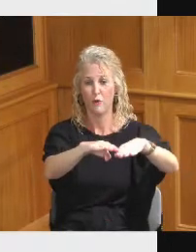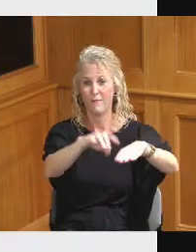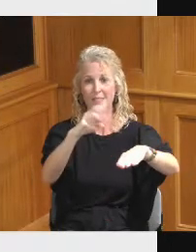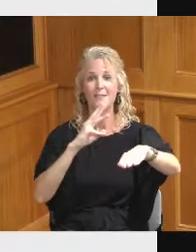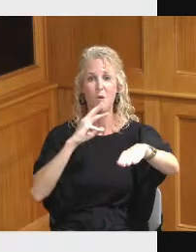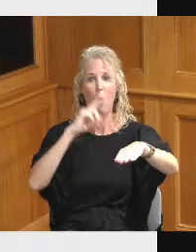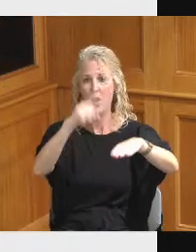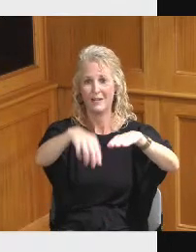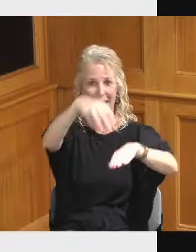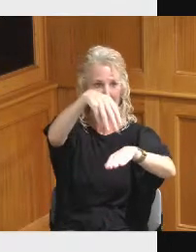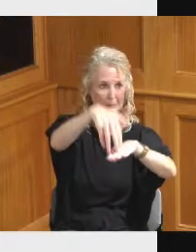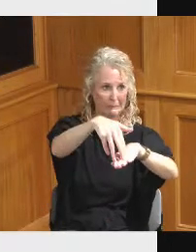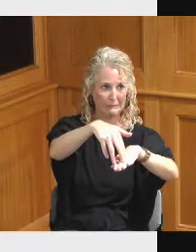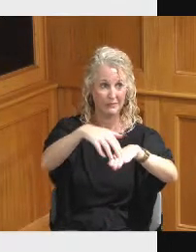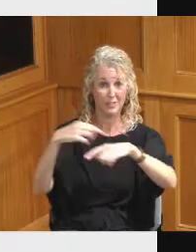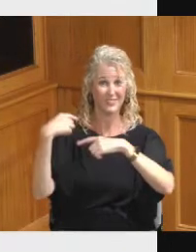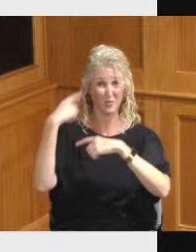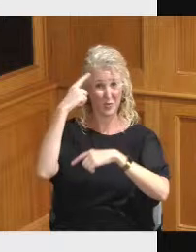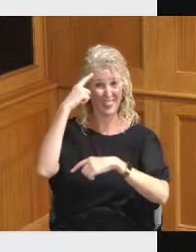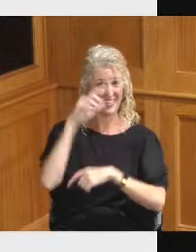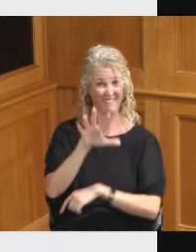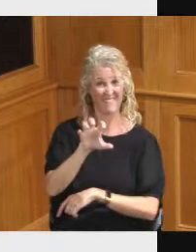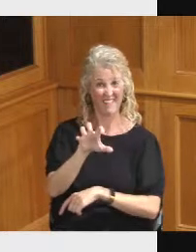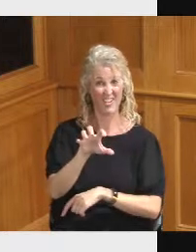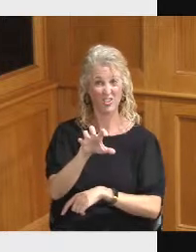there's about 500 of them,